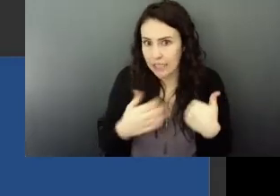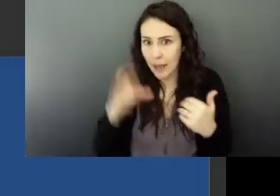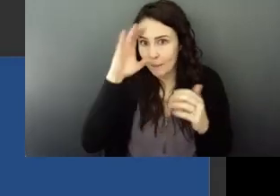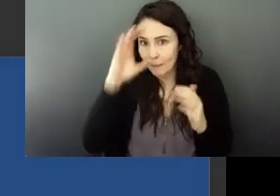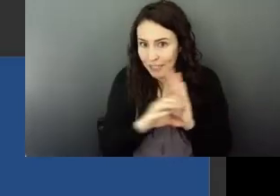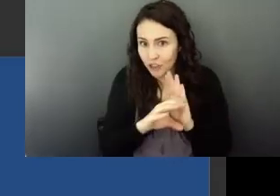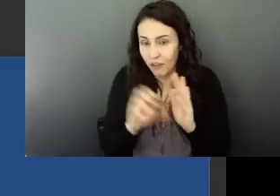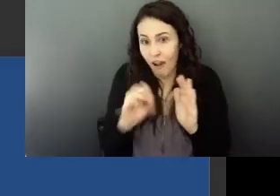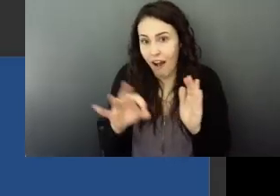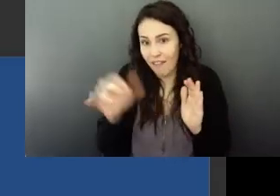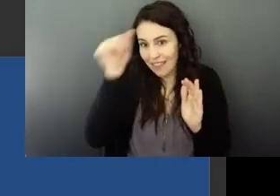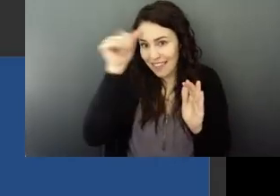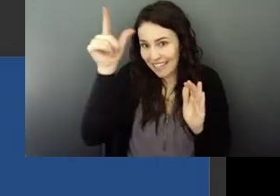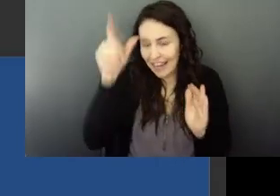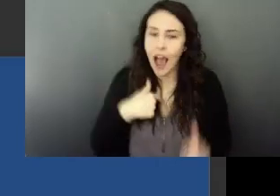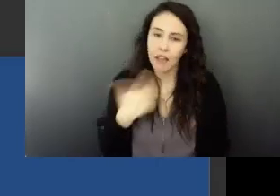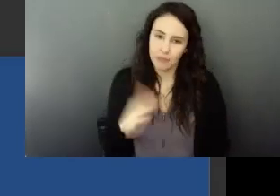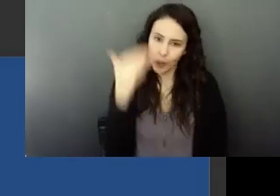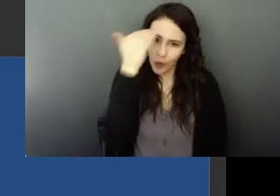that. That's just one example.